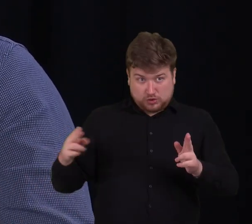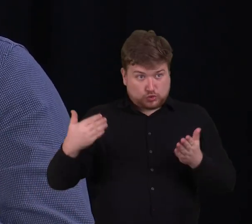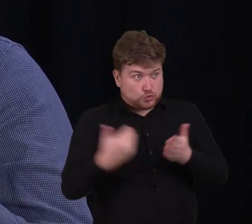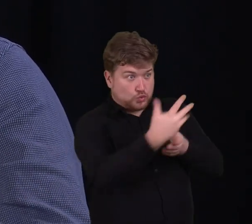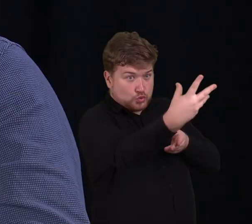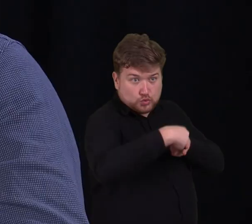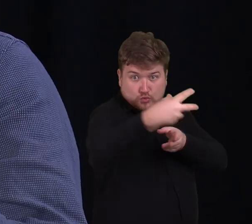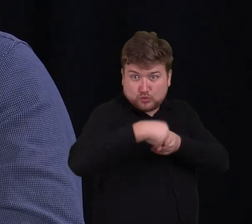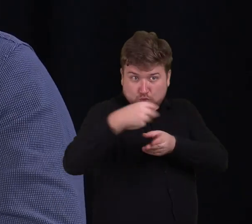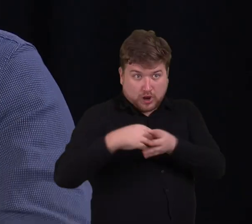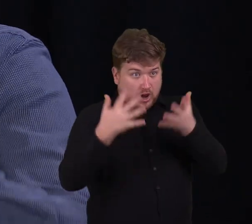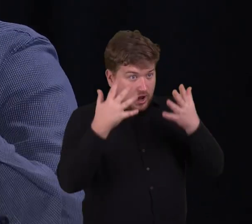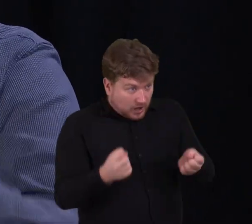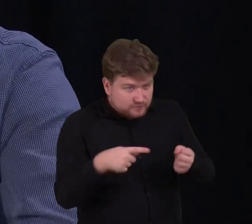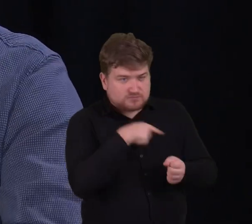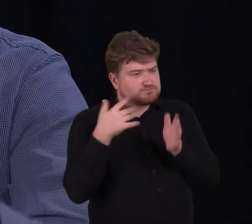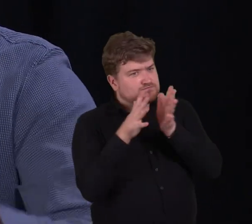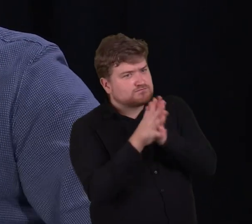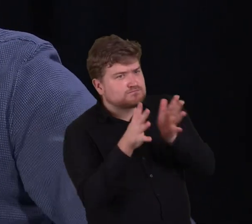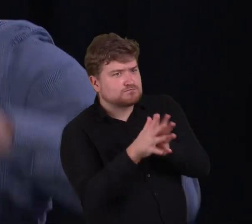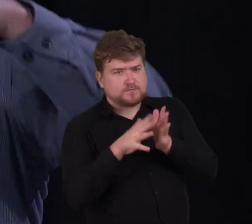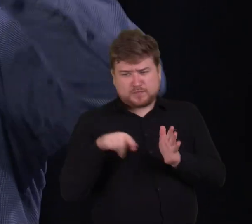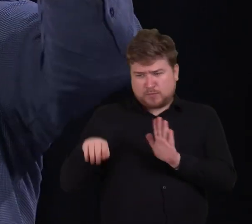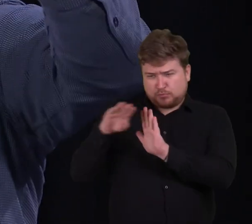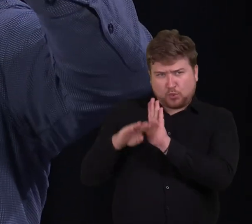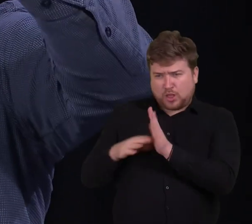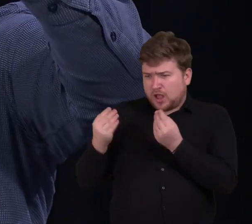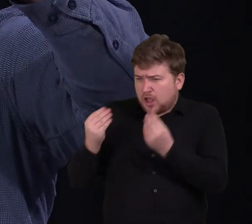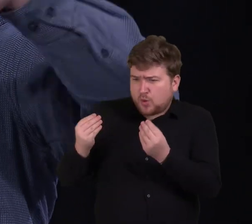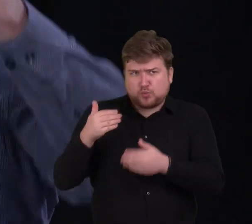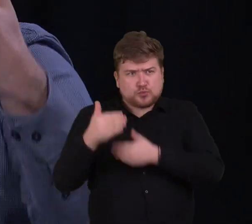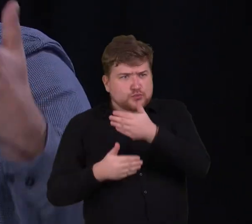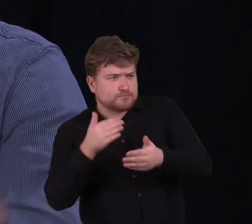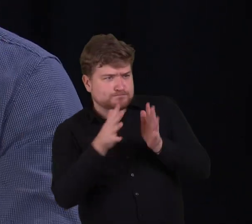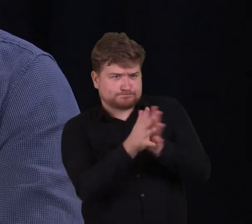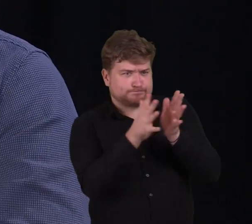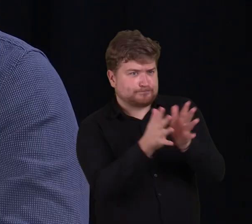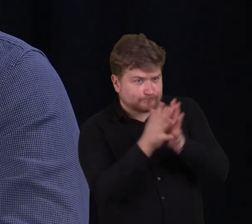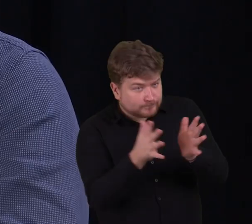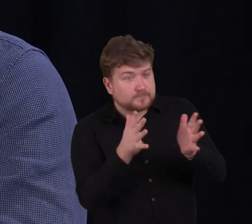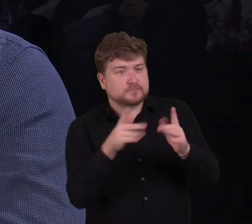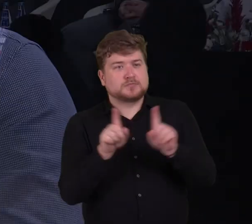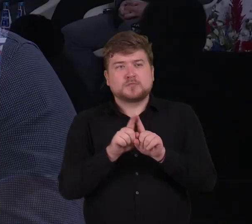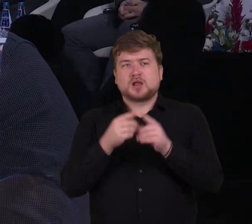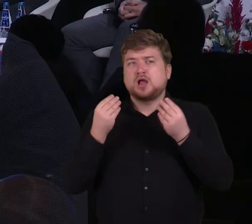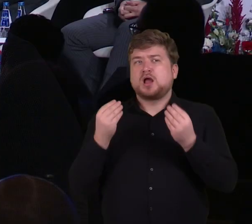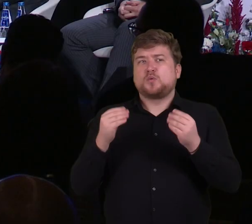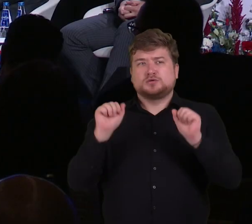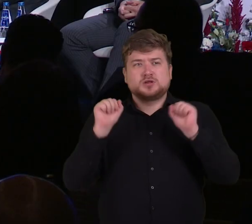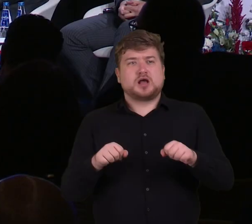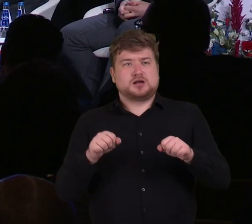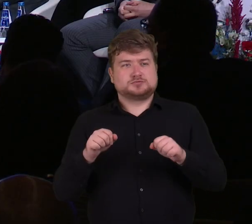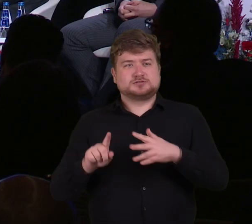of startups for like they can jump to bigger project later if they find this is something for them.